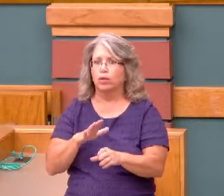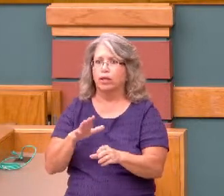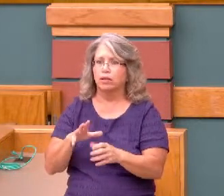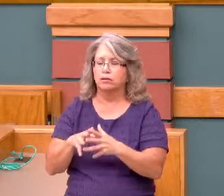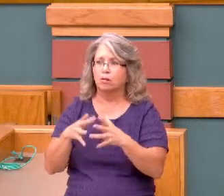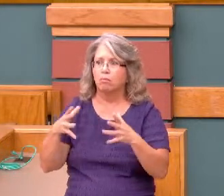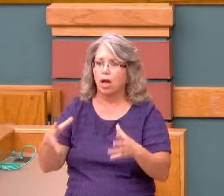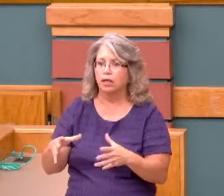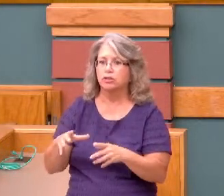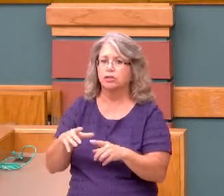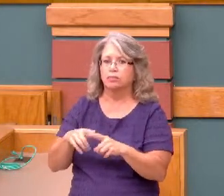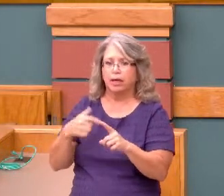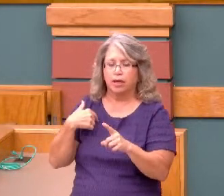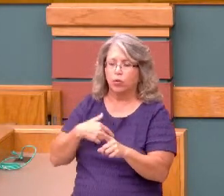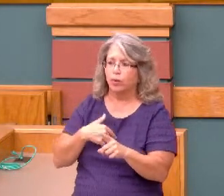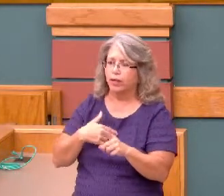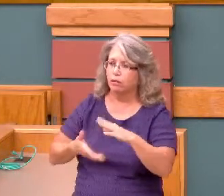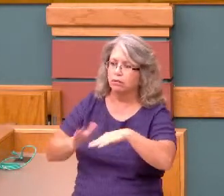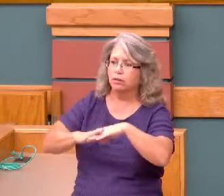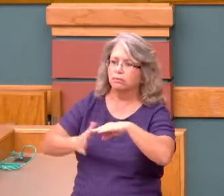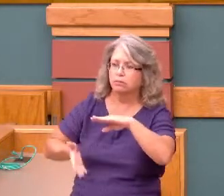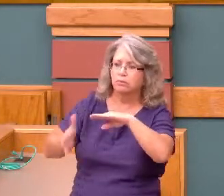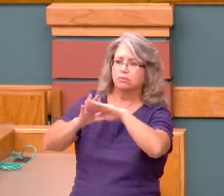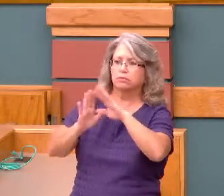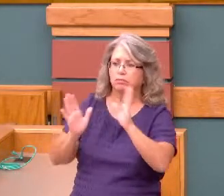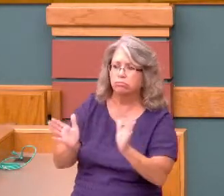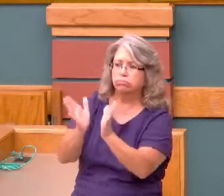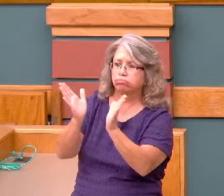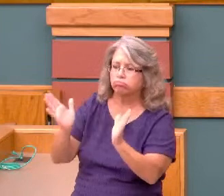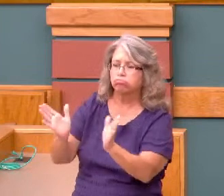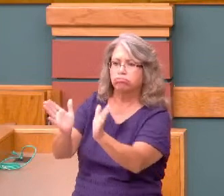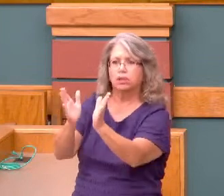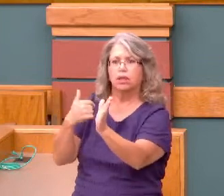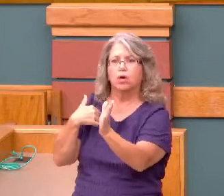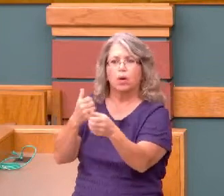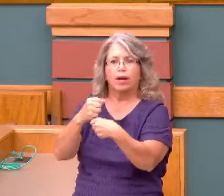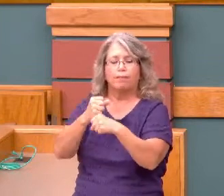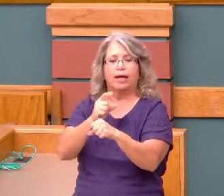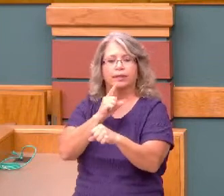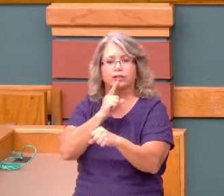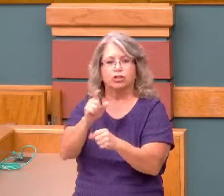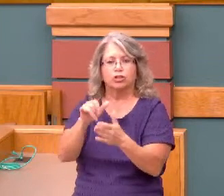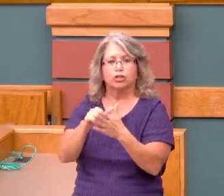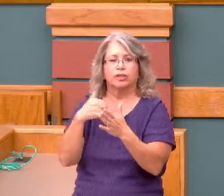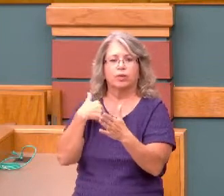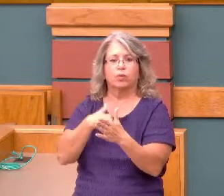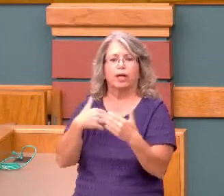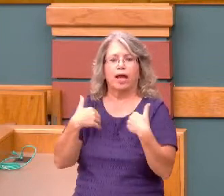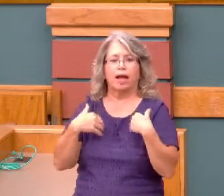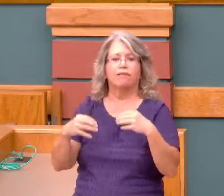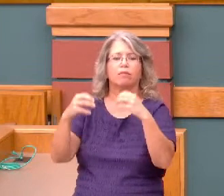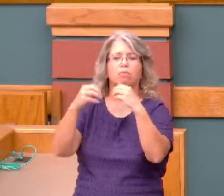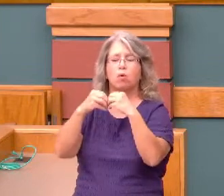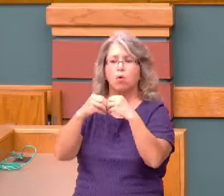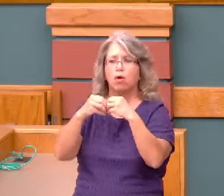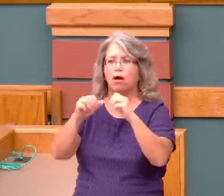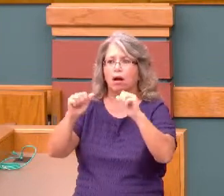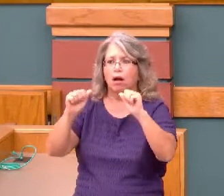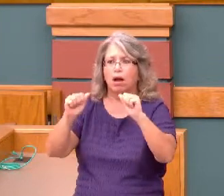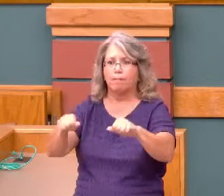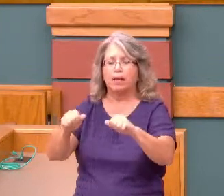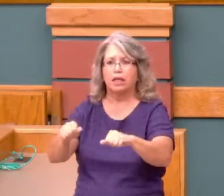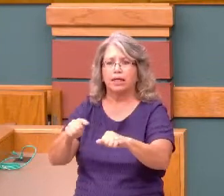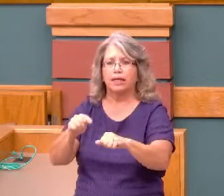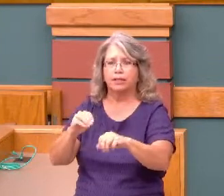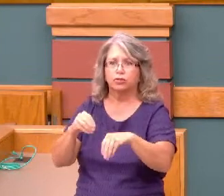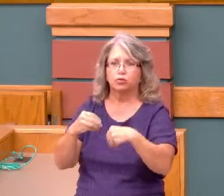we're pushing it so that we can make certain that we have even more infusion capacity. And I want to thank public health for the